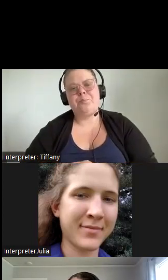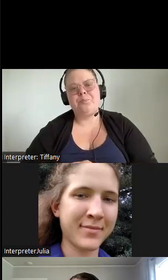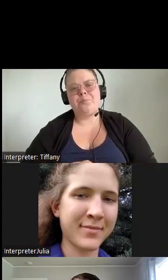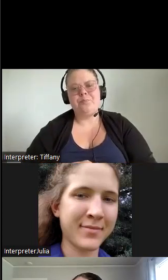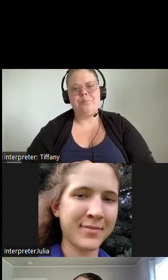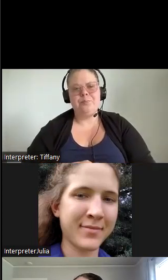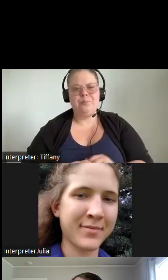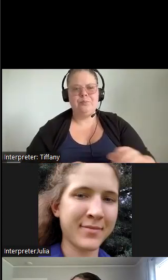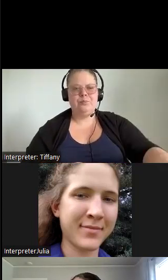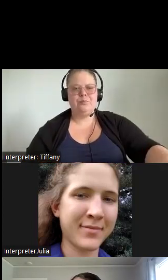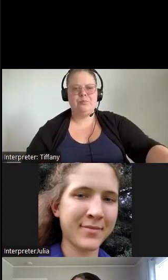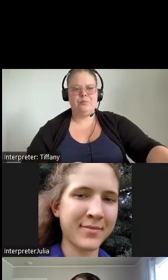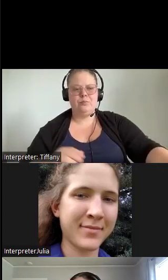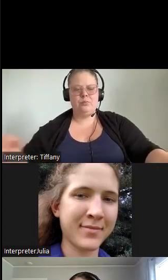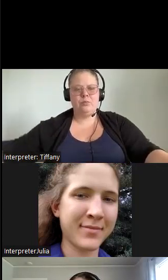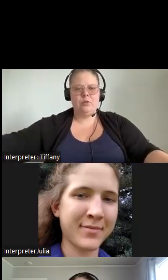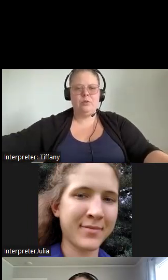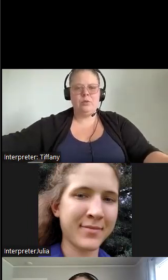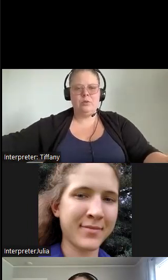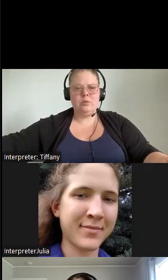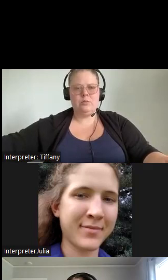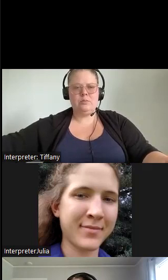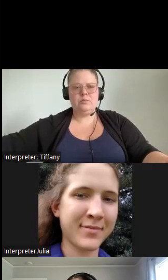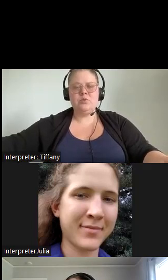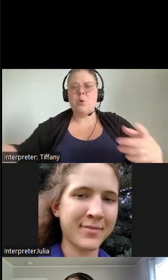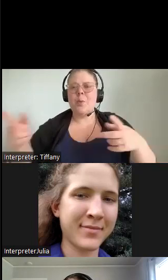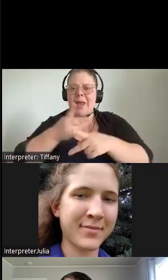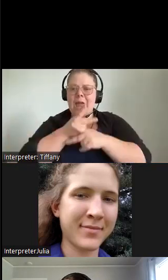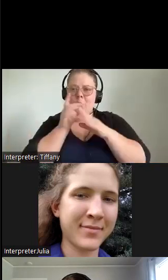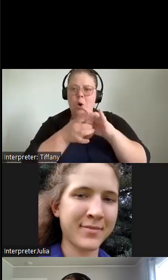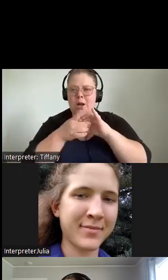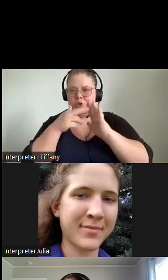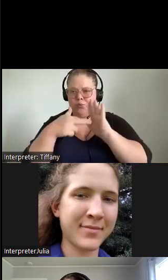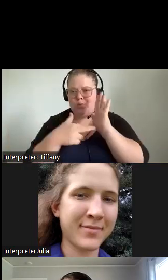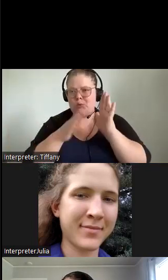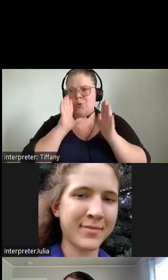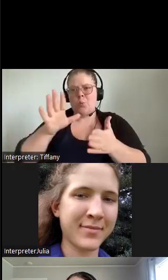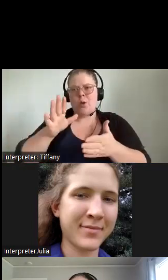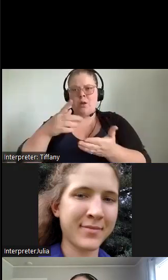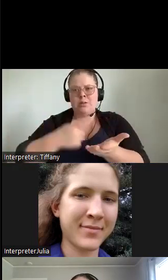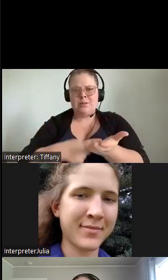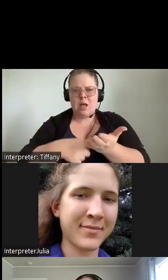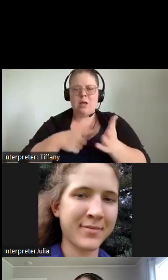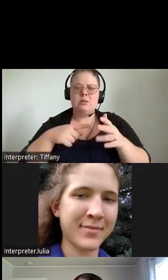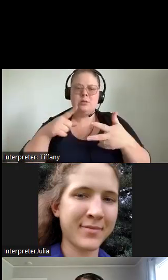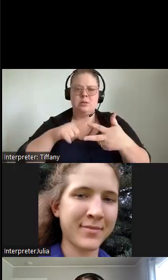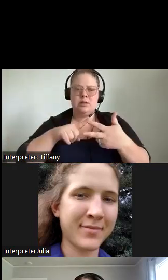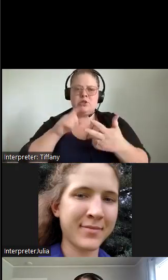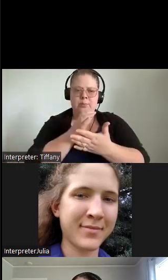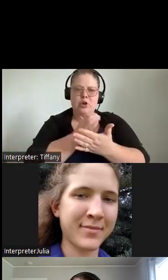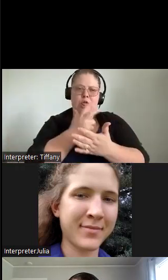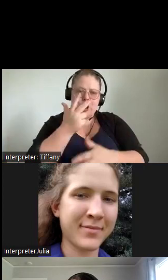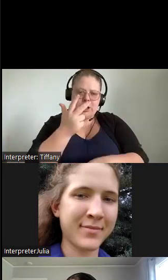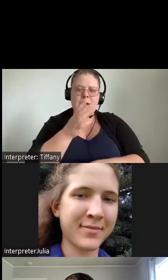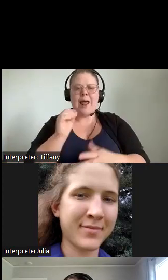So with that, the care coordination rules that you'll be seeing today in chapter 3, accompanied by